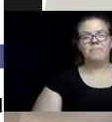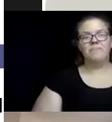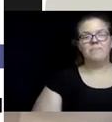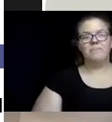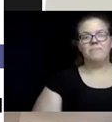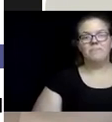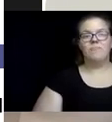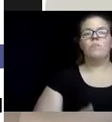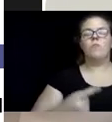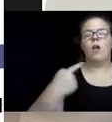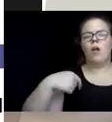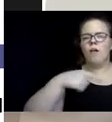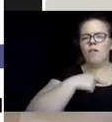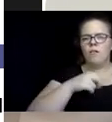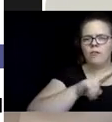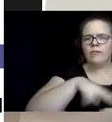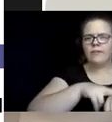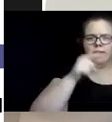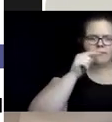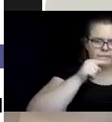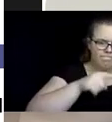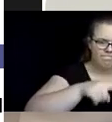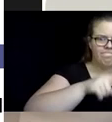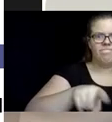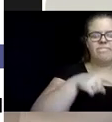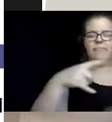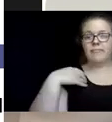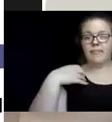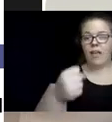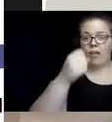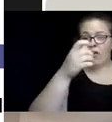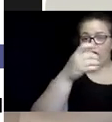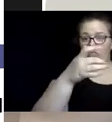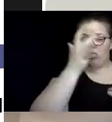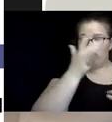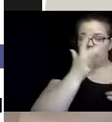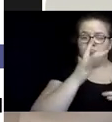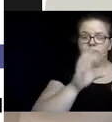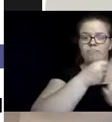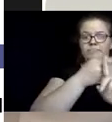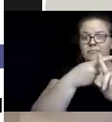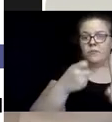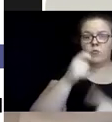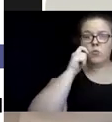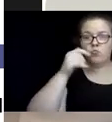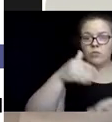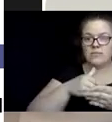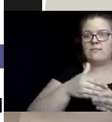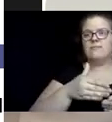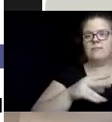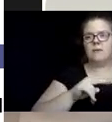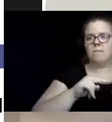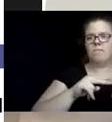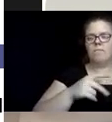Well, as our nation dug deeper into that issue, these health conditions were really a result of racism that has created inequality in access to